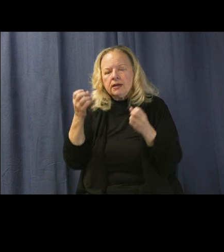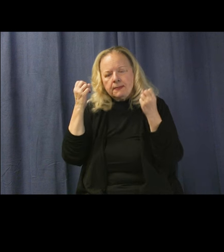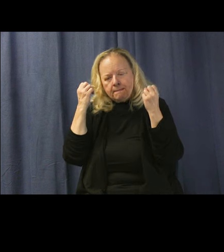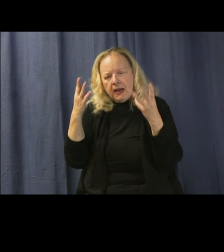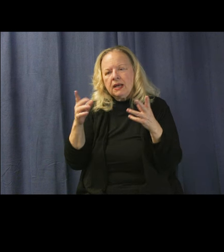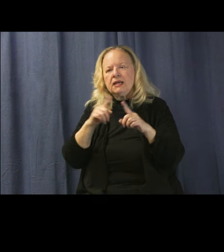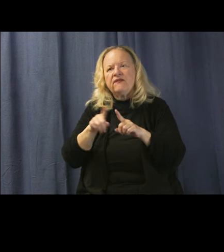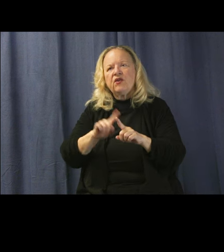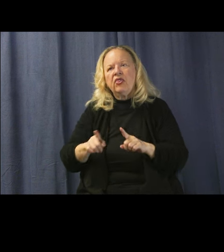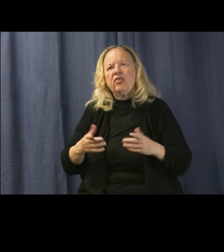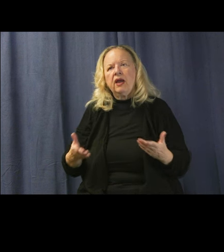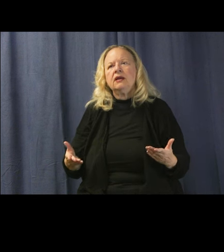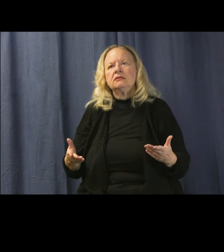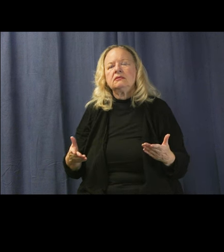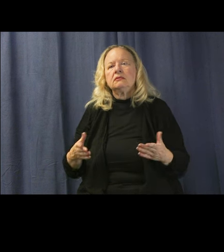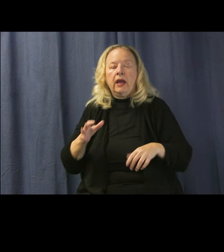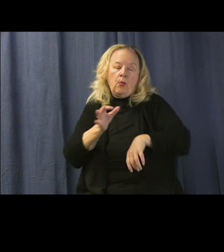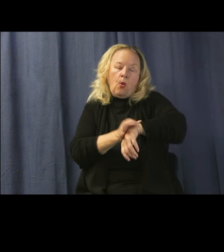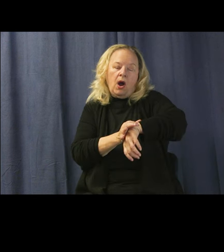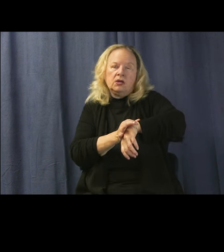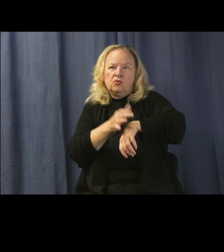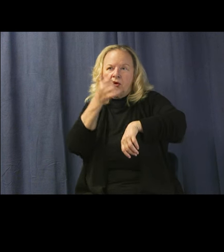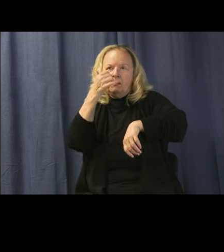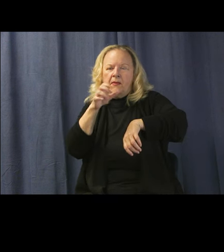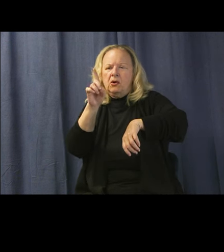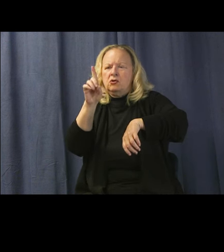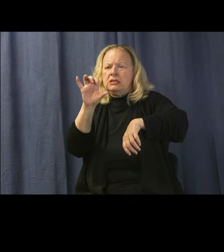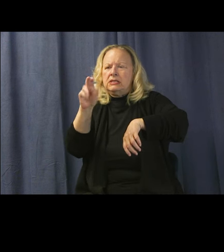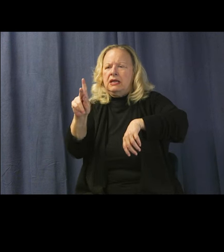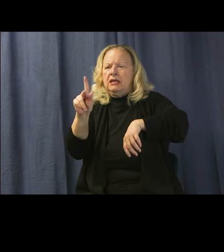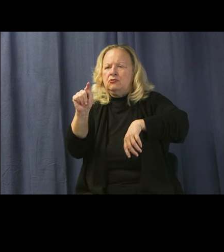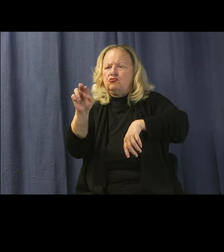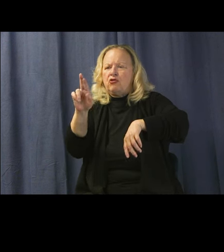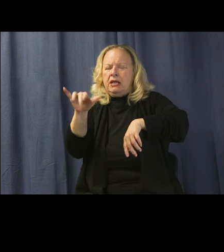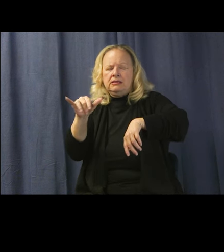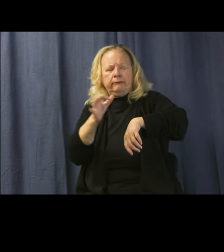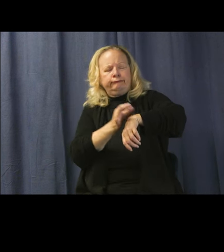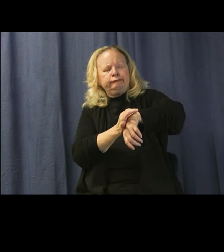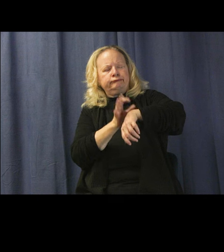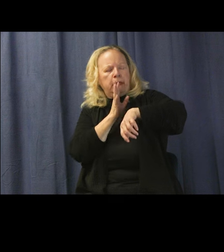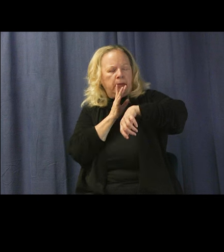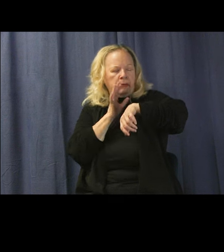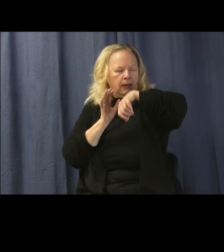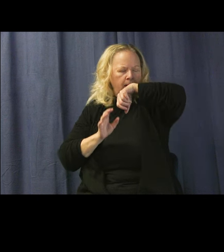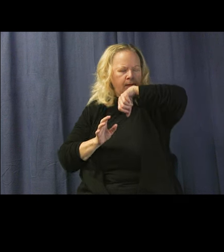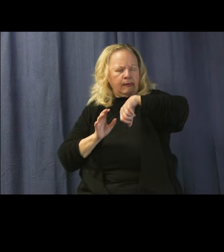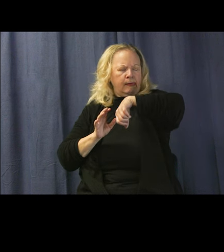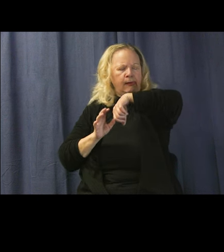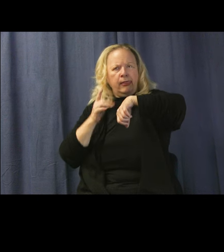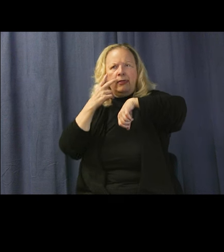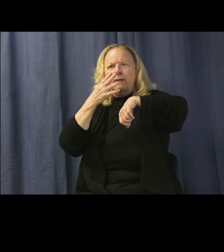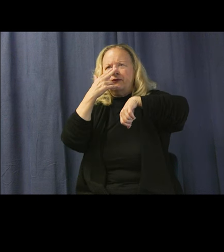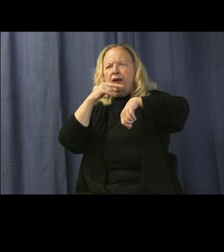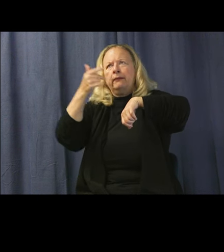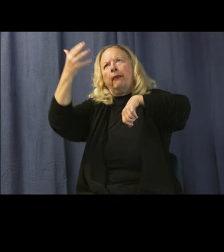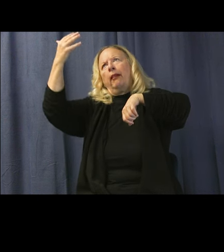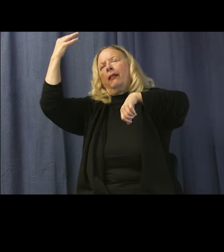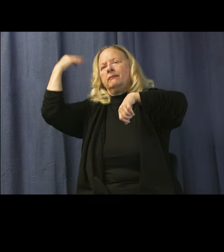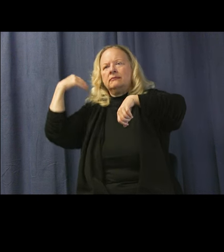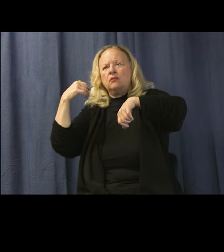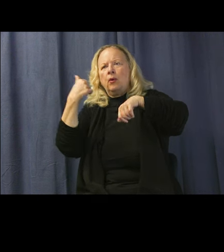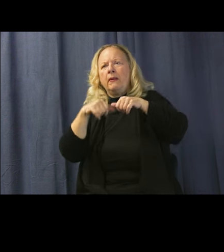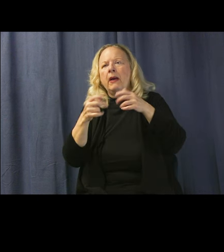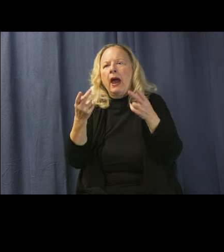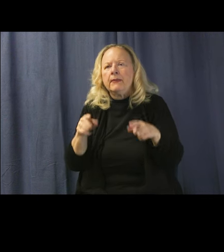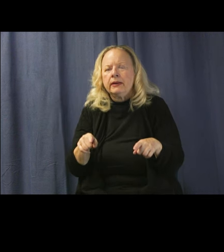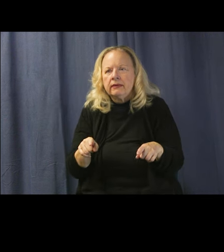of things. Same thing with a watch. How many of you remember Dick Tracy? And he had his watch and he'd speak to it or have a phone. I always thought that was so cool. Will it ever happen? Well, guess